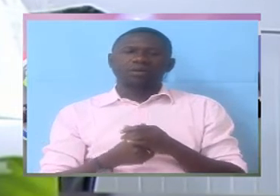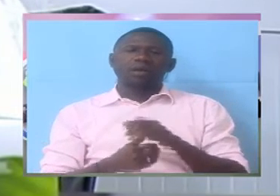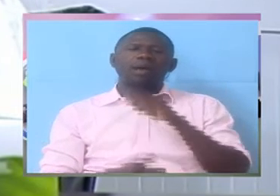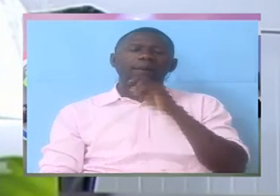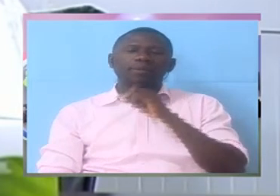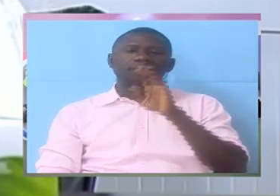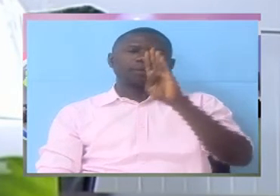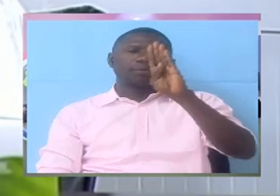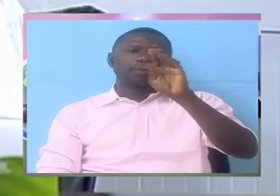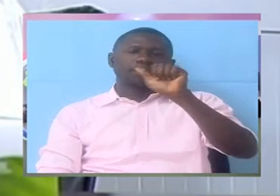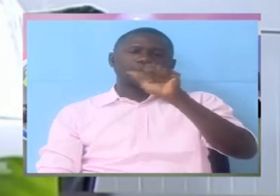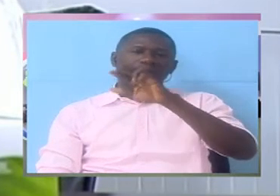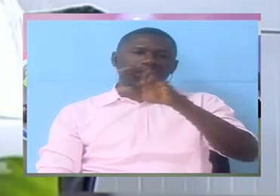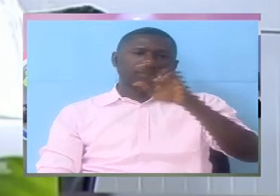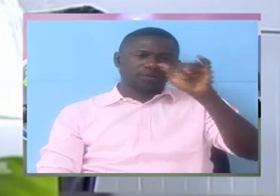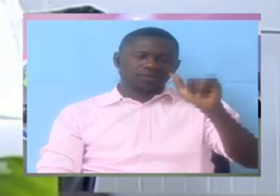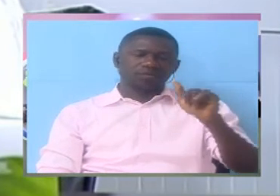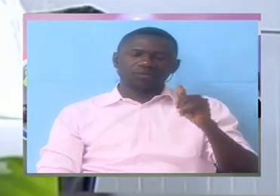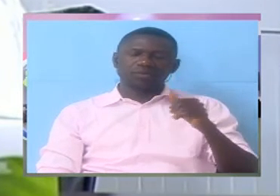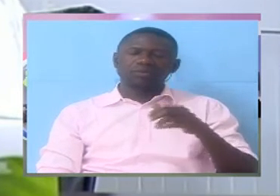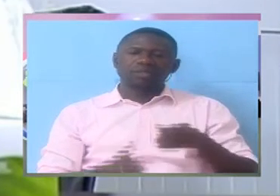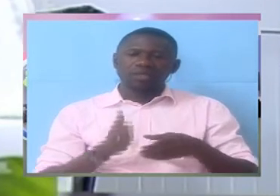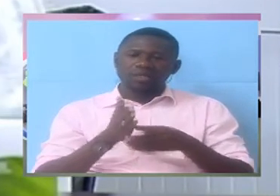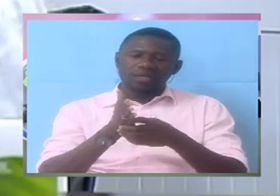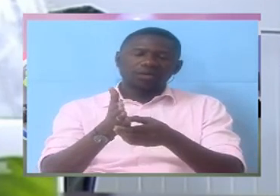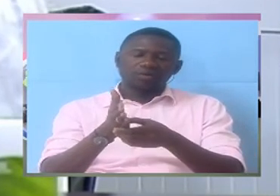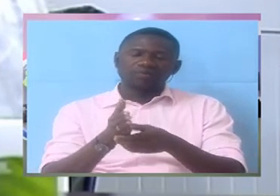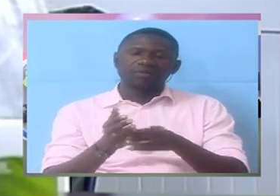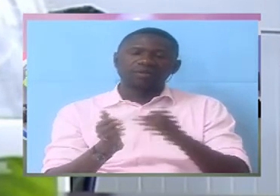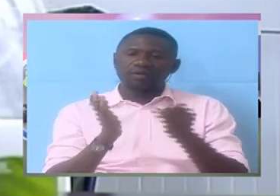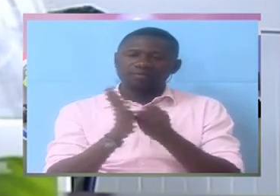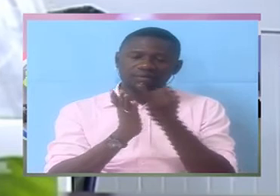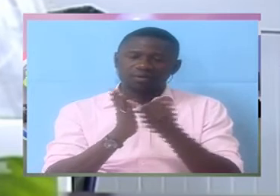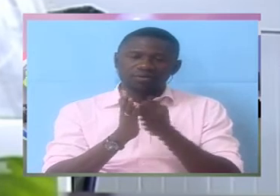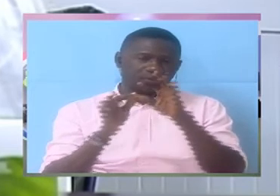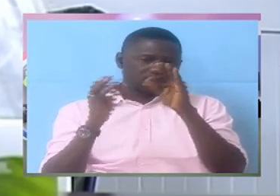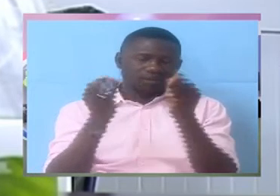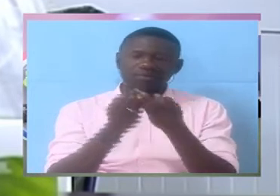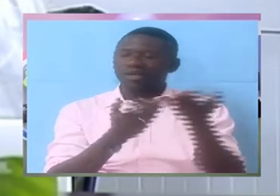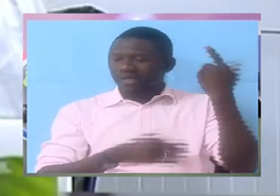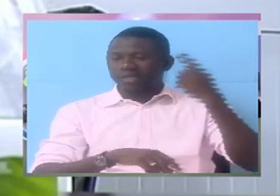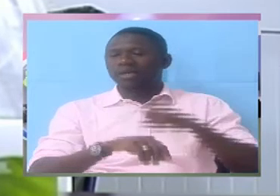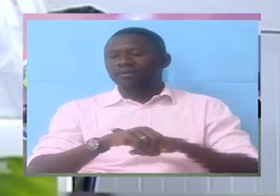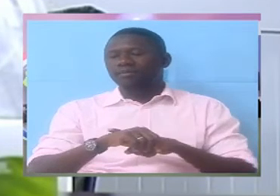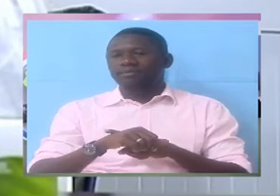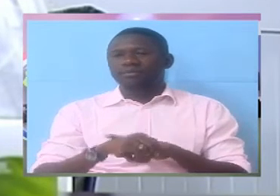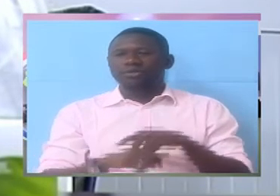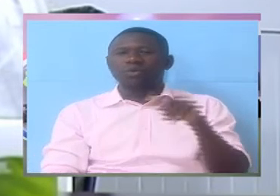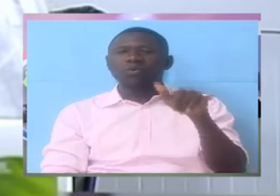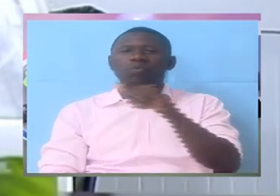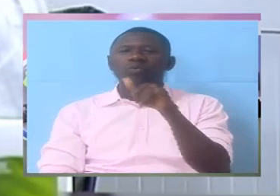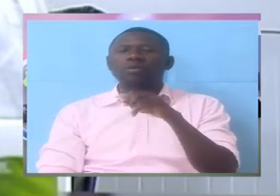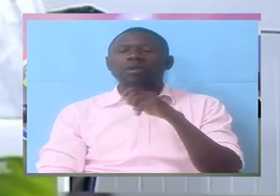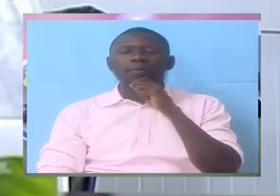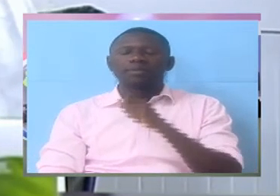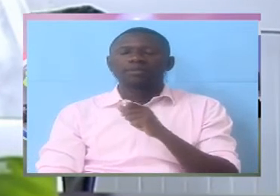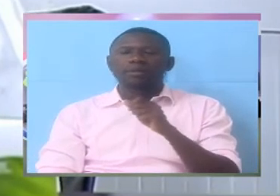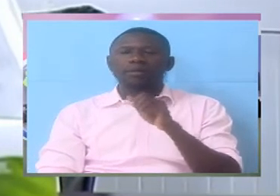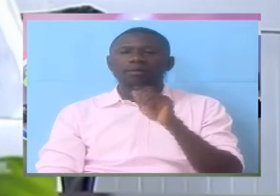head of the investigation at the time. Mr. Barry lemo kisikisir bunda la nyaton koti otumo. Which Mr. Barry? Mr. Barry